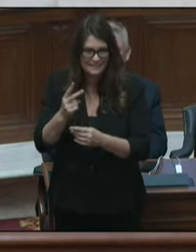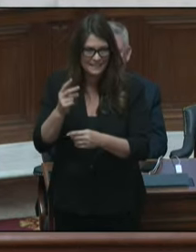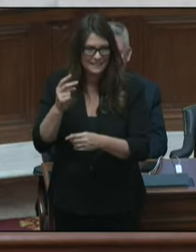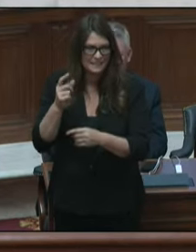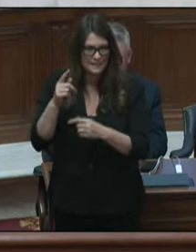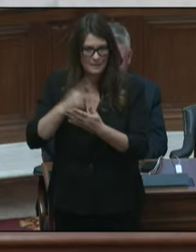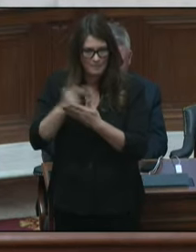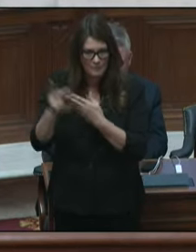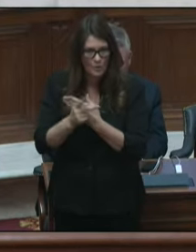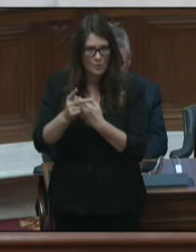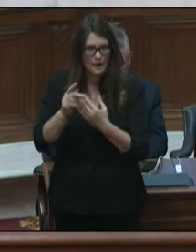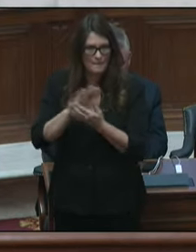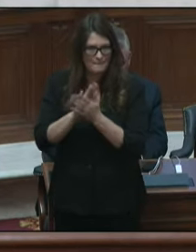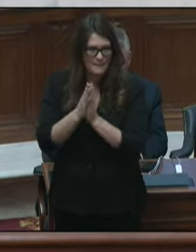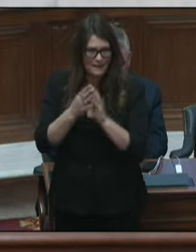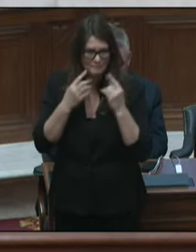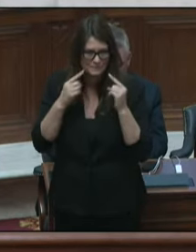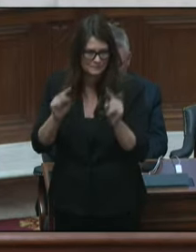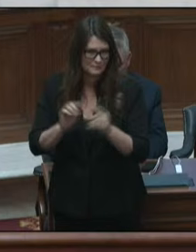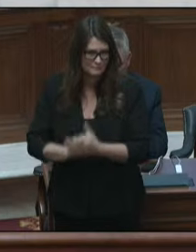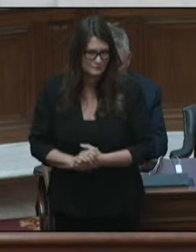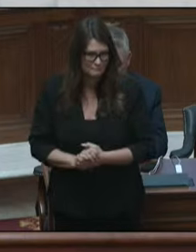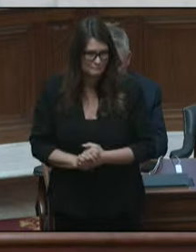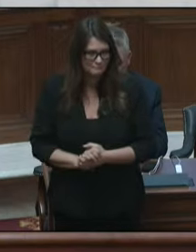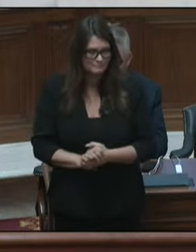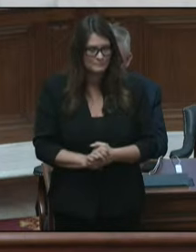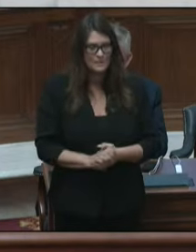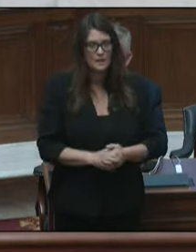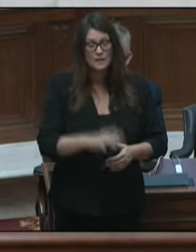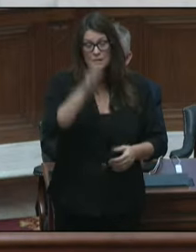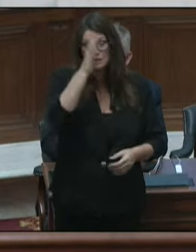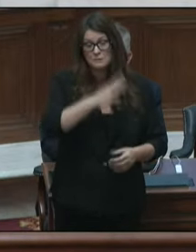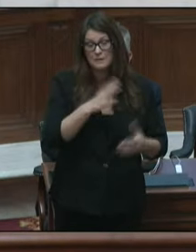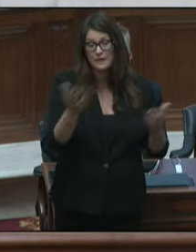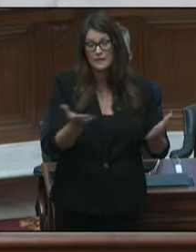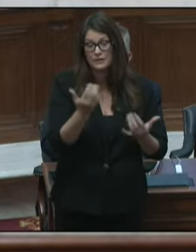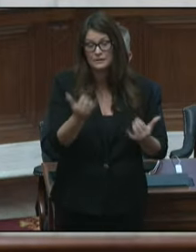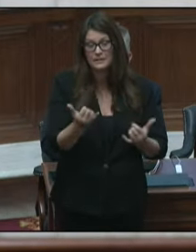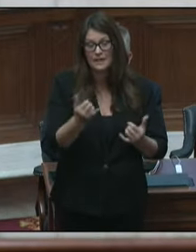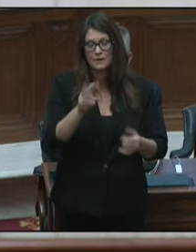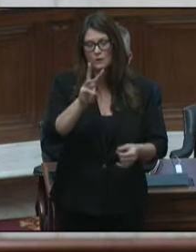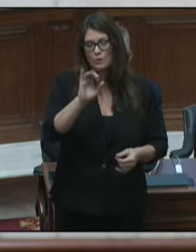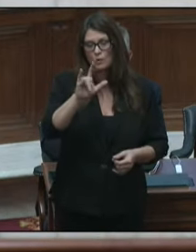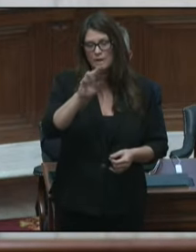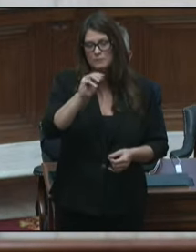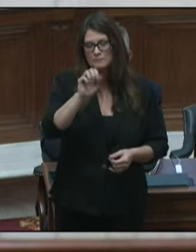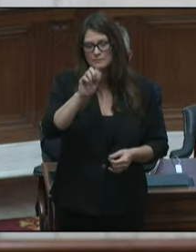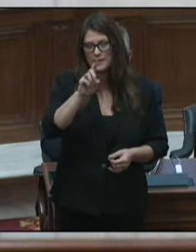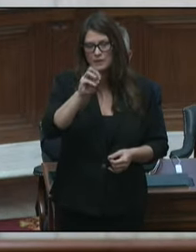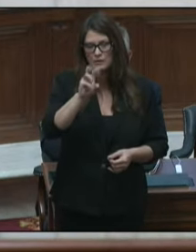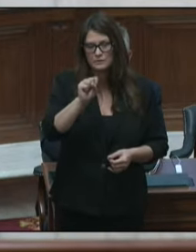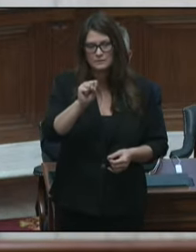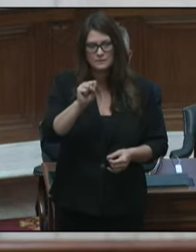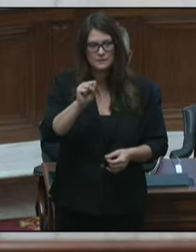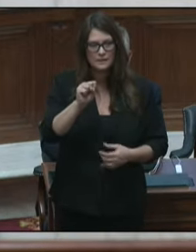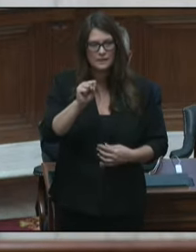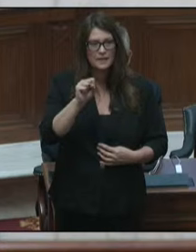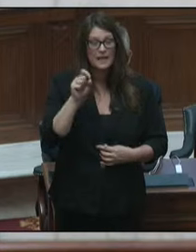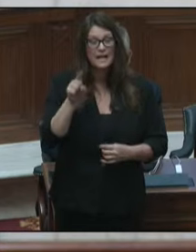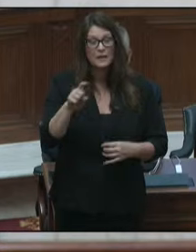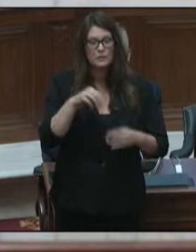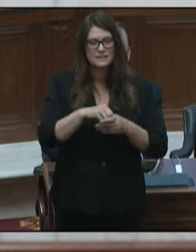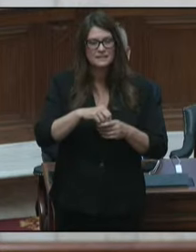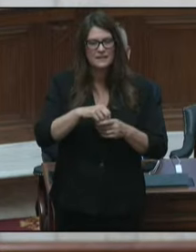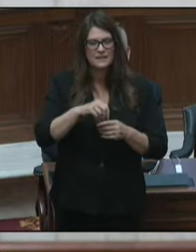and work and work. There's a fellow with us tonight. His name's Will Mattis. He was at